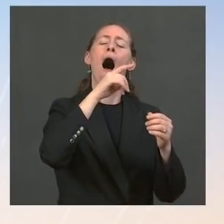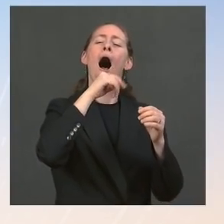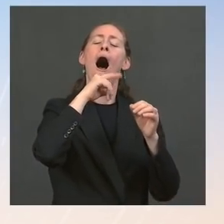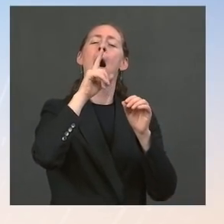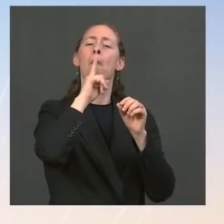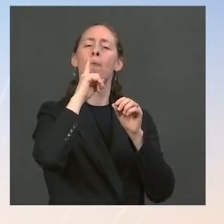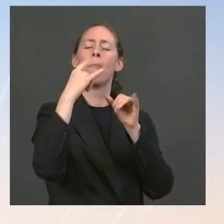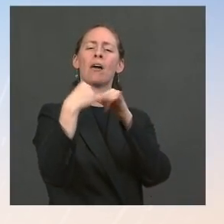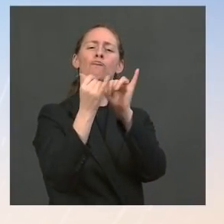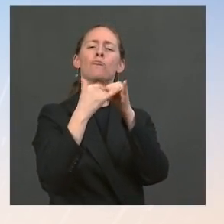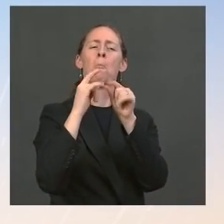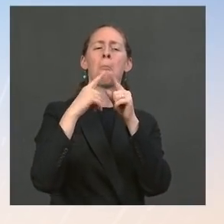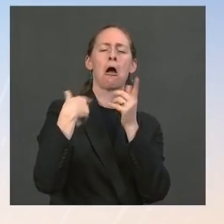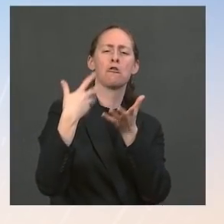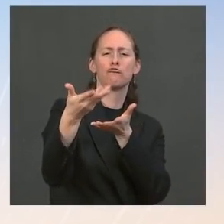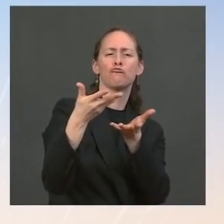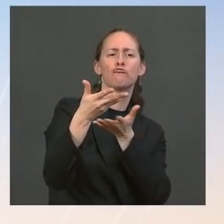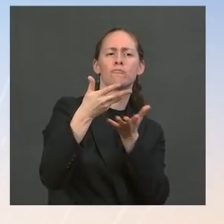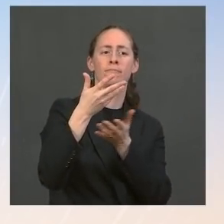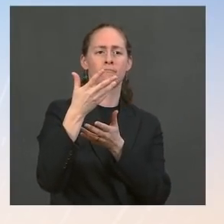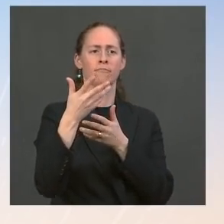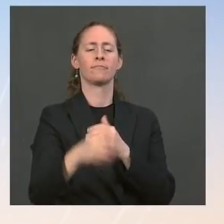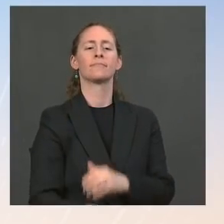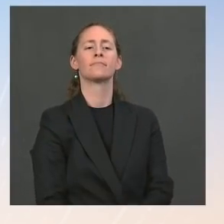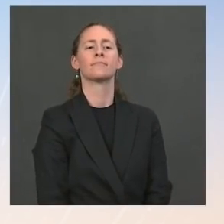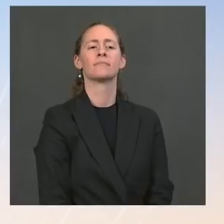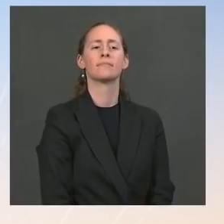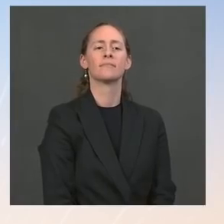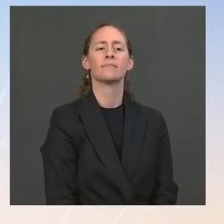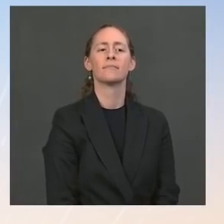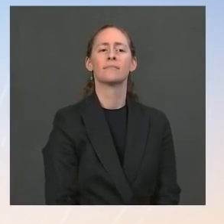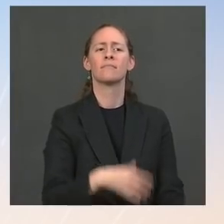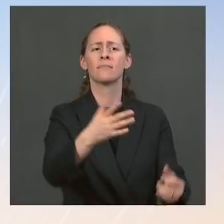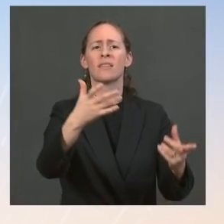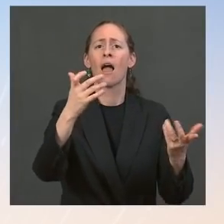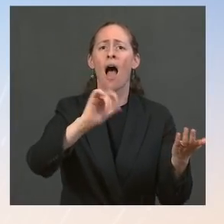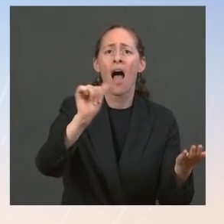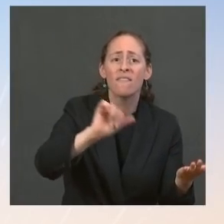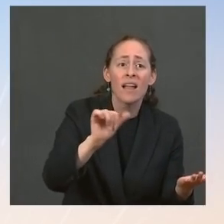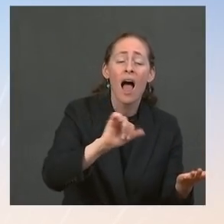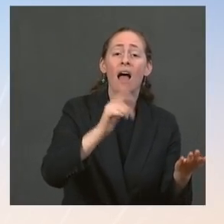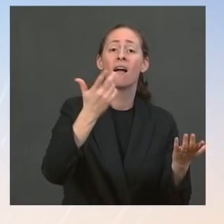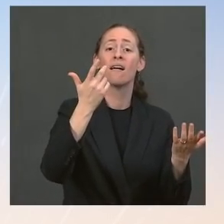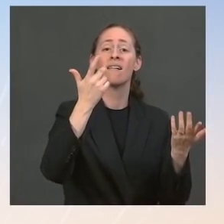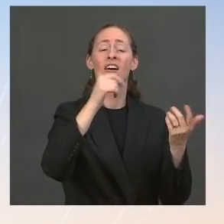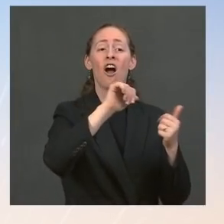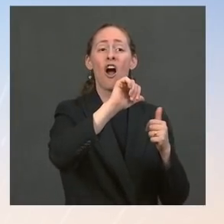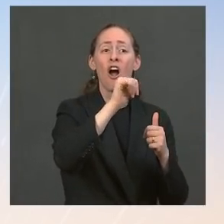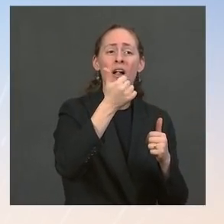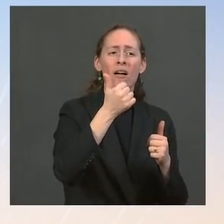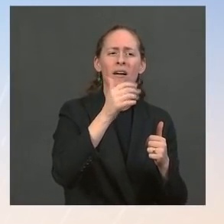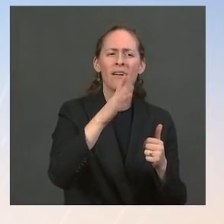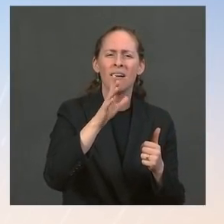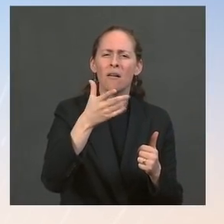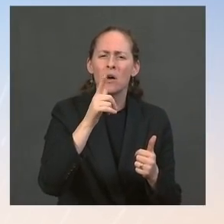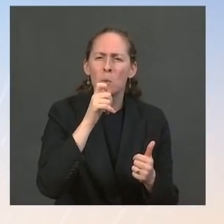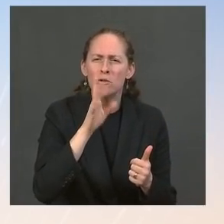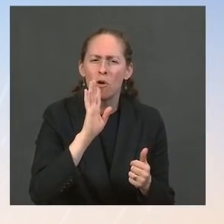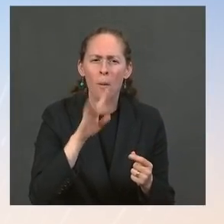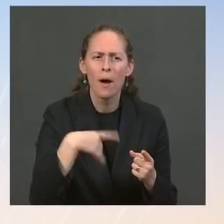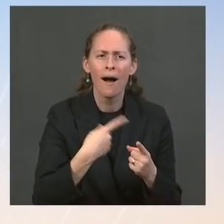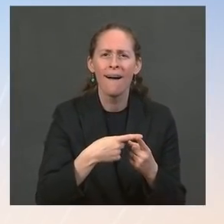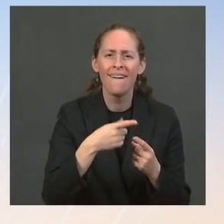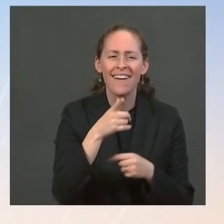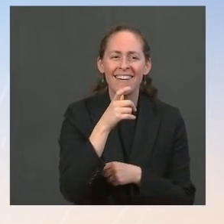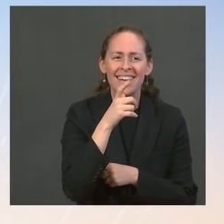the representative of the Cuban government who... Afghanistan, immigration... well, but who? Who were we talking about here? Who's